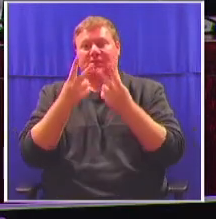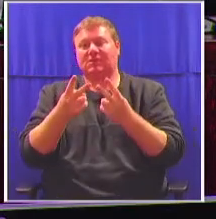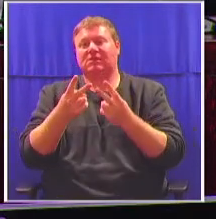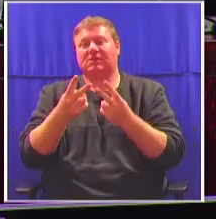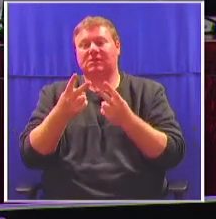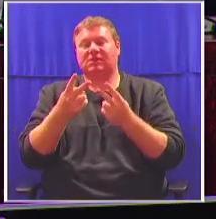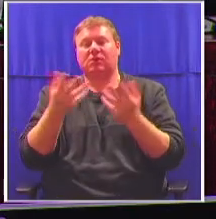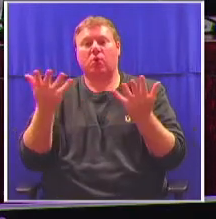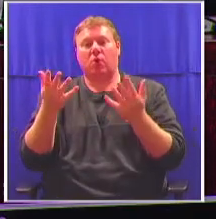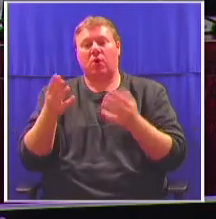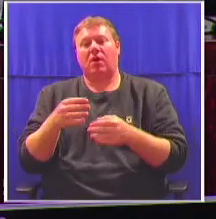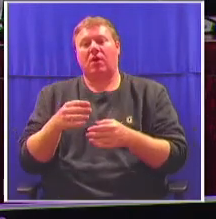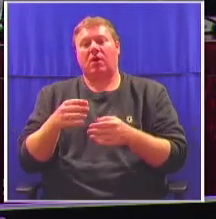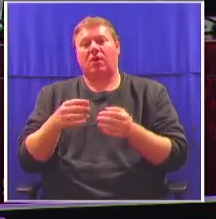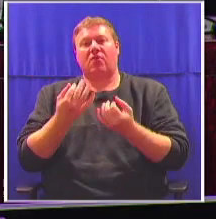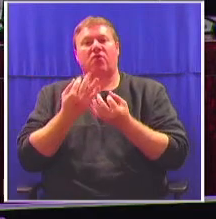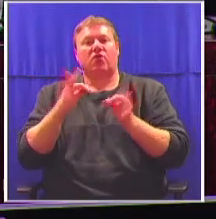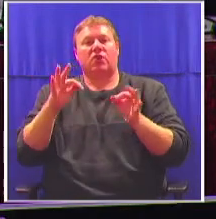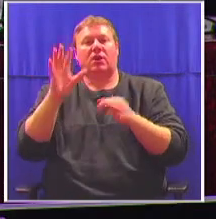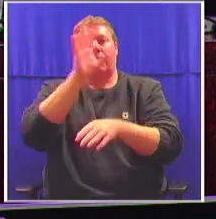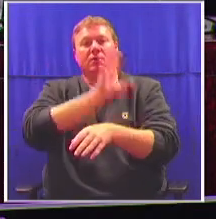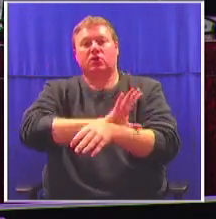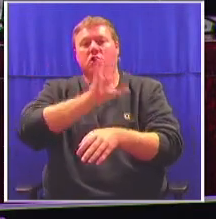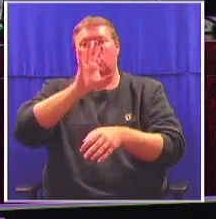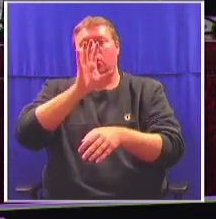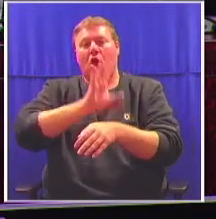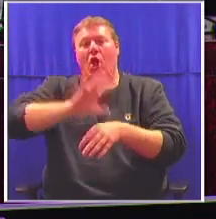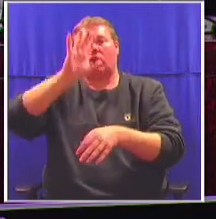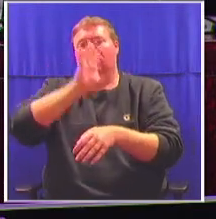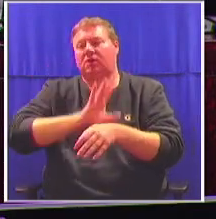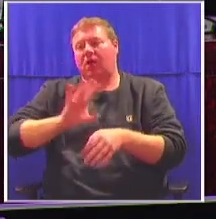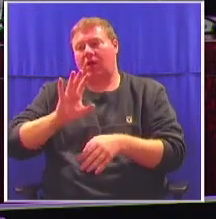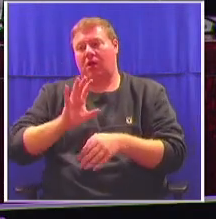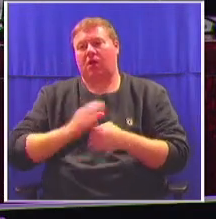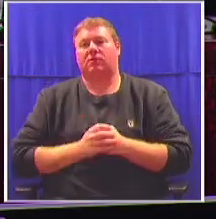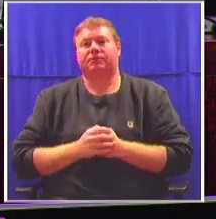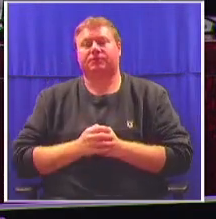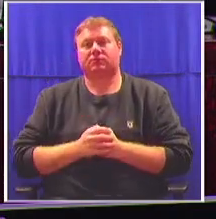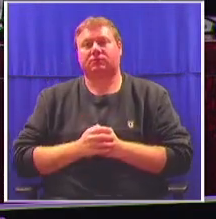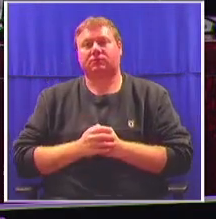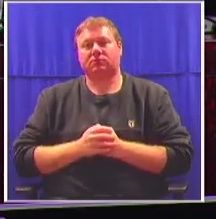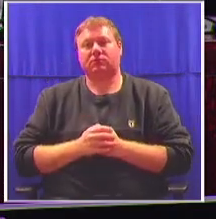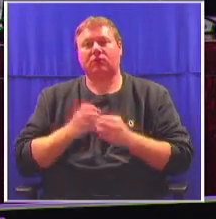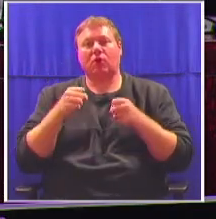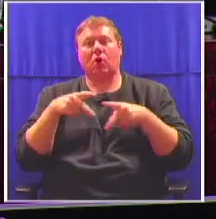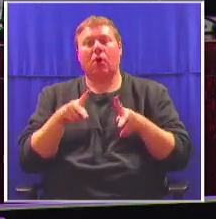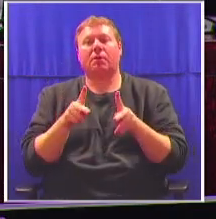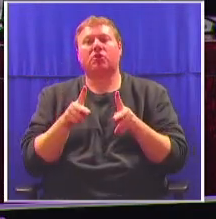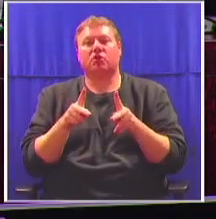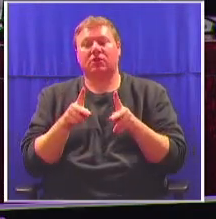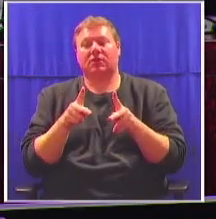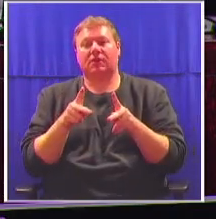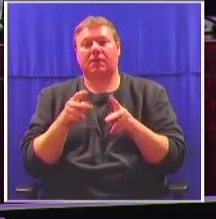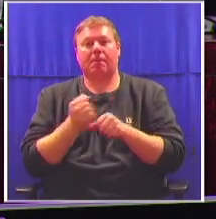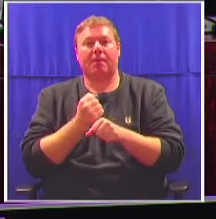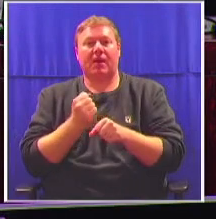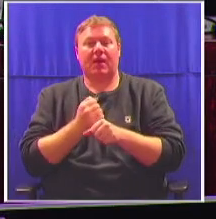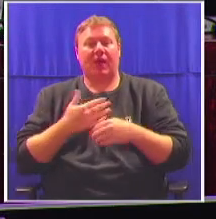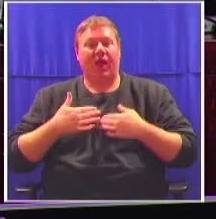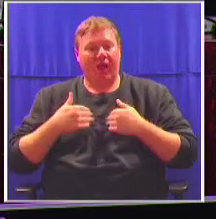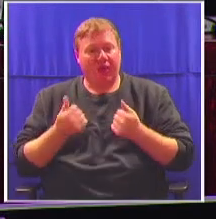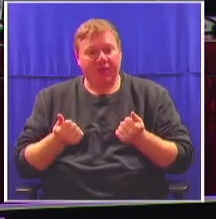Freedom Charter. Let us embrace this opportunity to create a healthier,